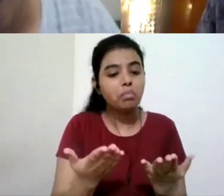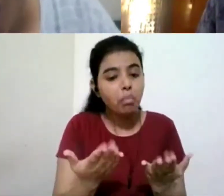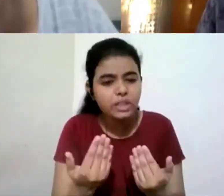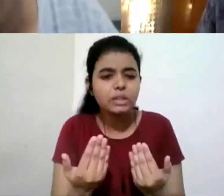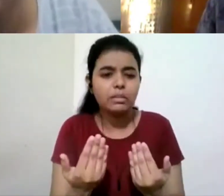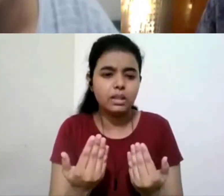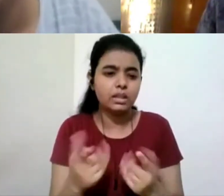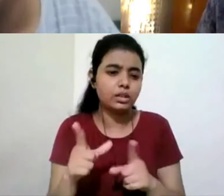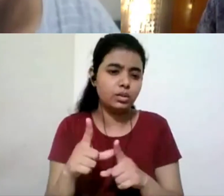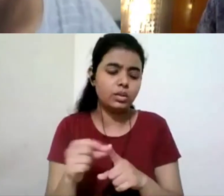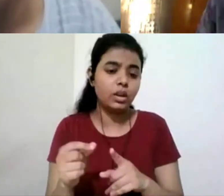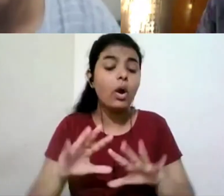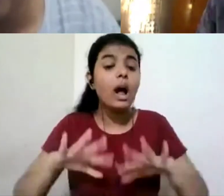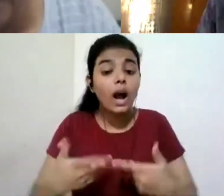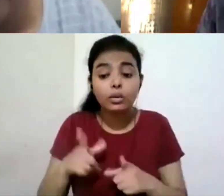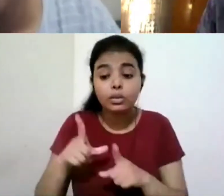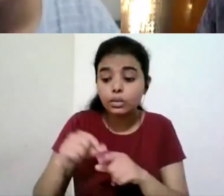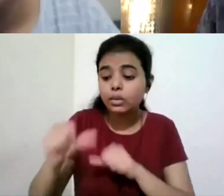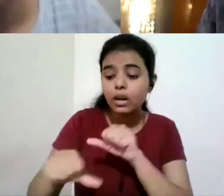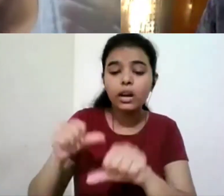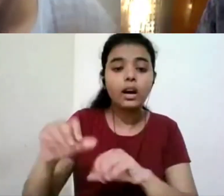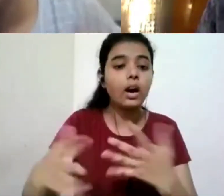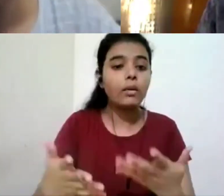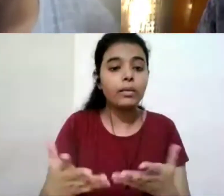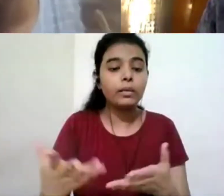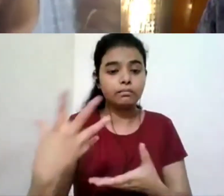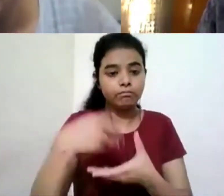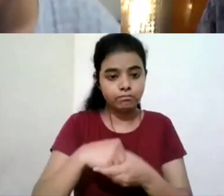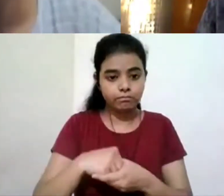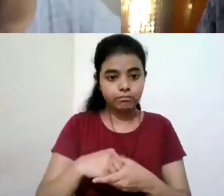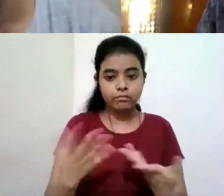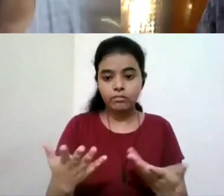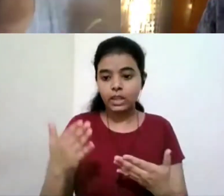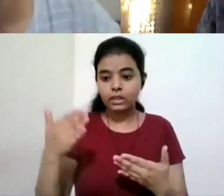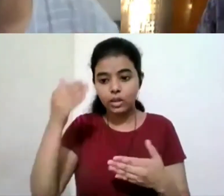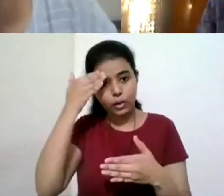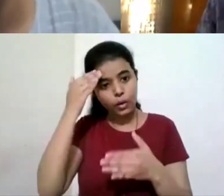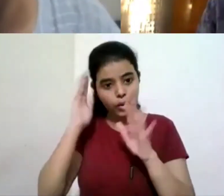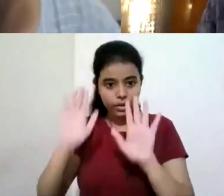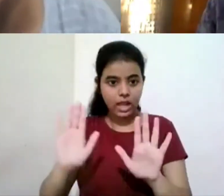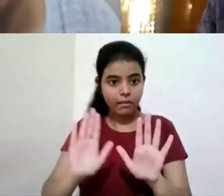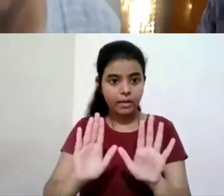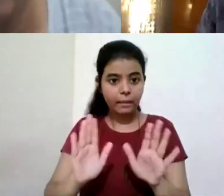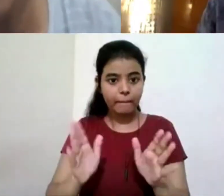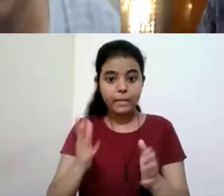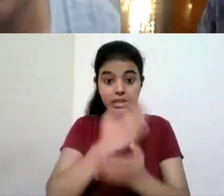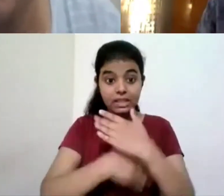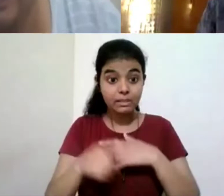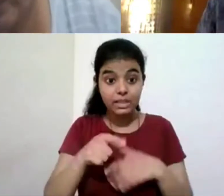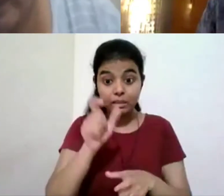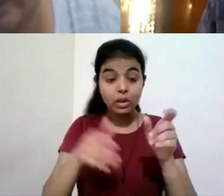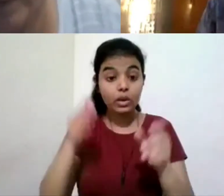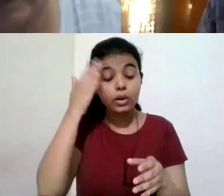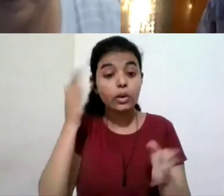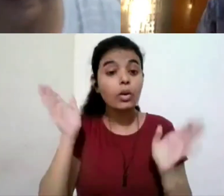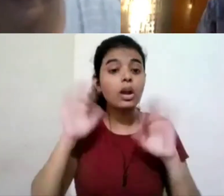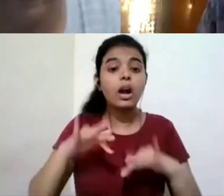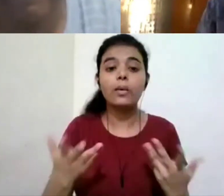and how you did it became a part of the knowledge which came in within the discipline. That's my